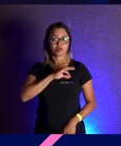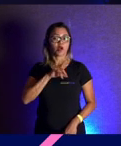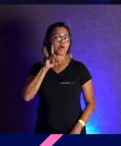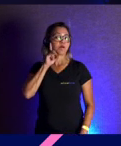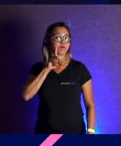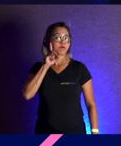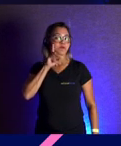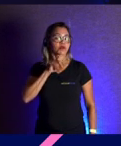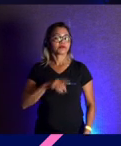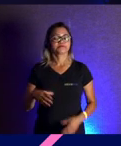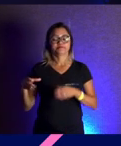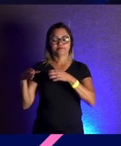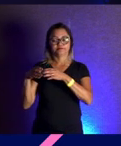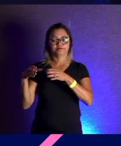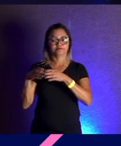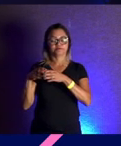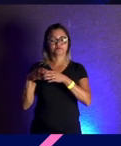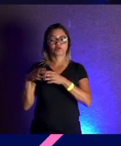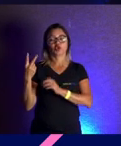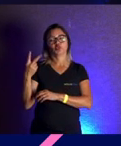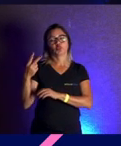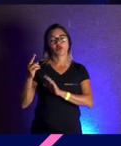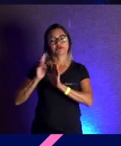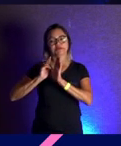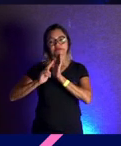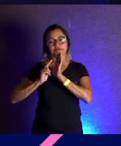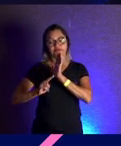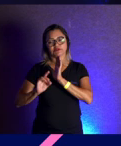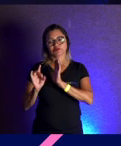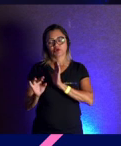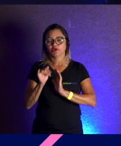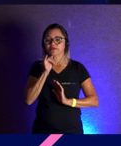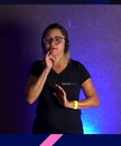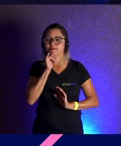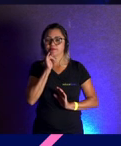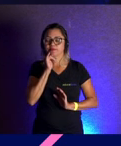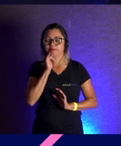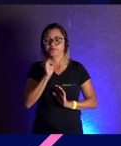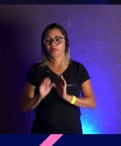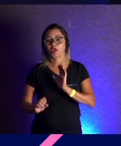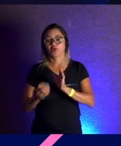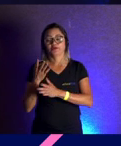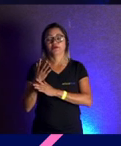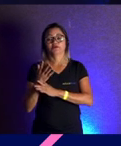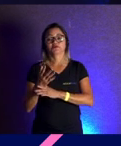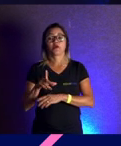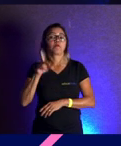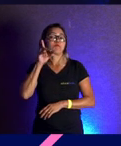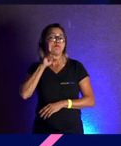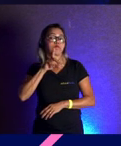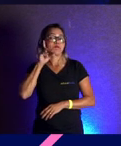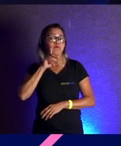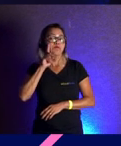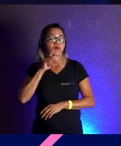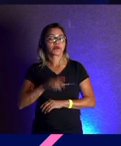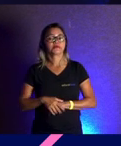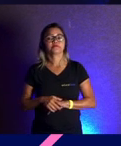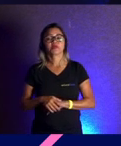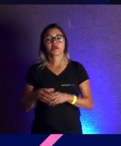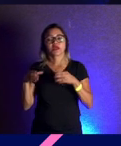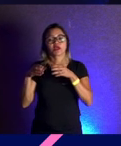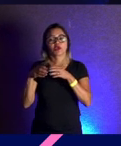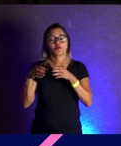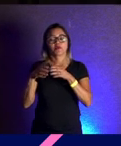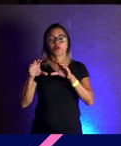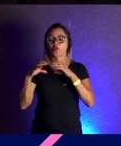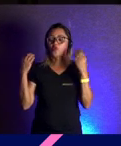two lists as a bit in those examples. And it turns out that in that case, even if the respondent would like